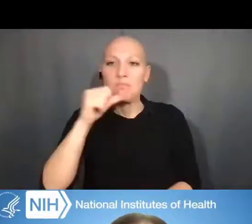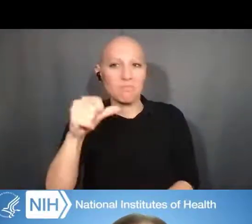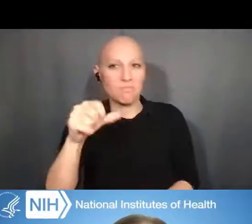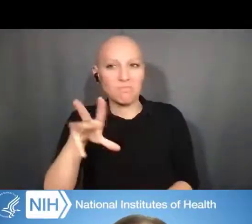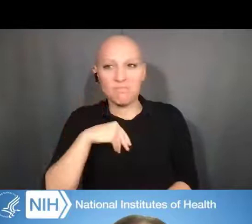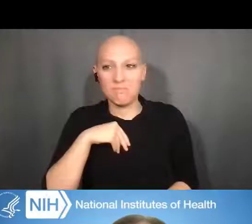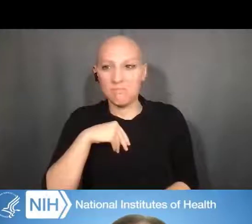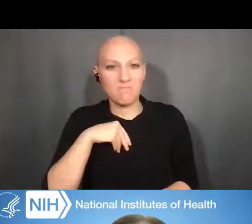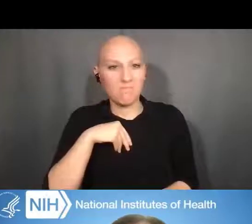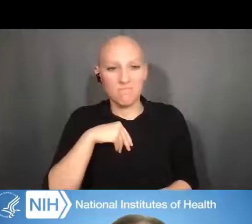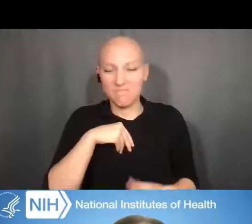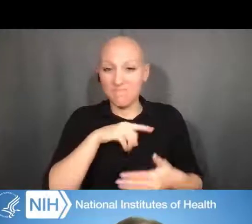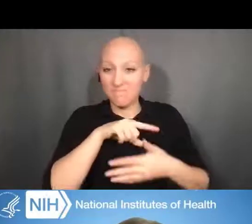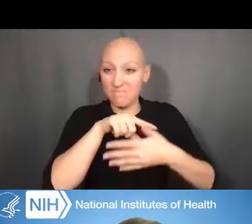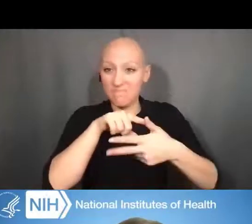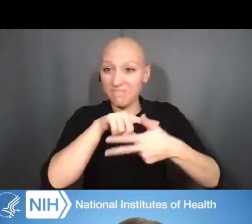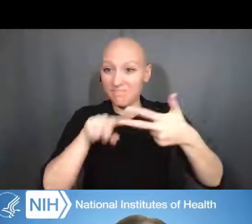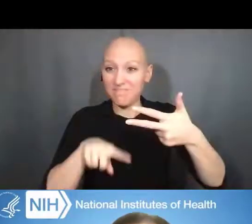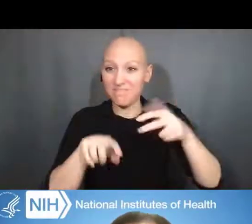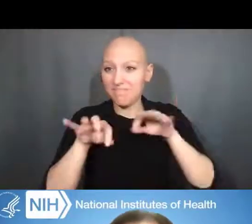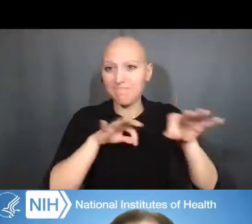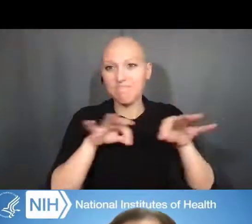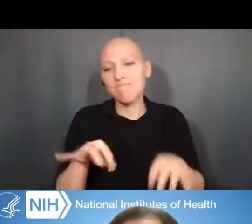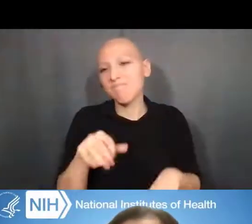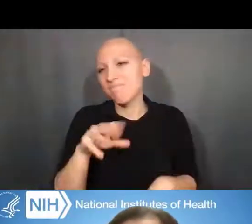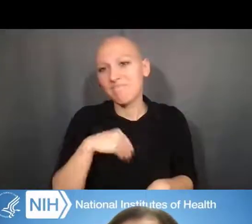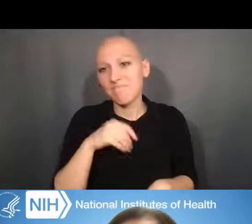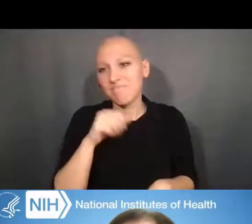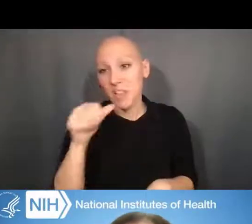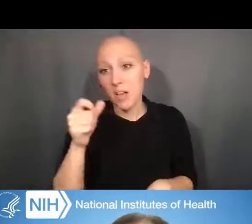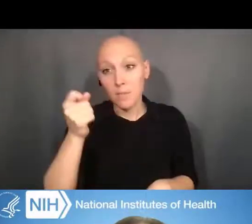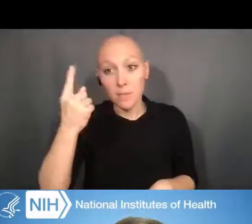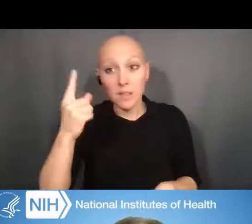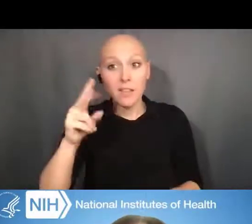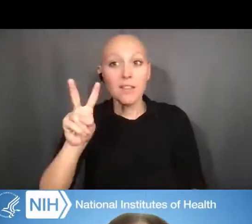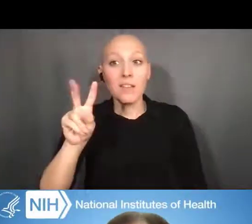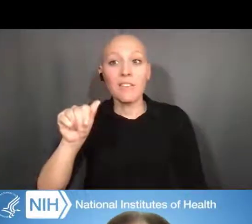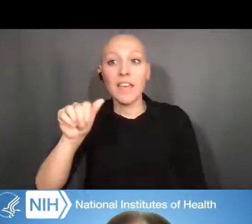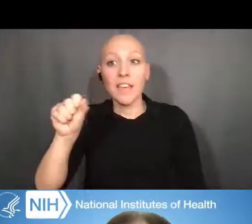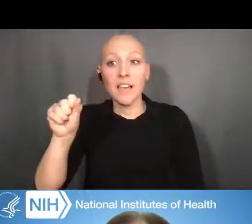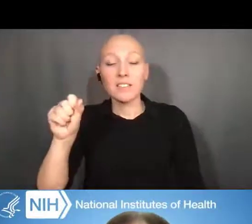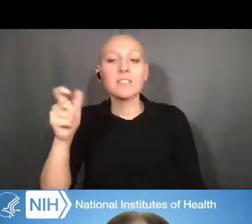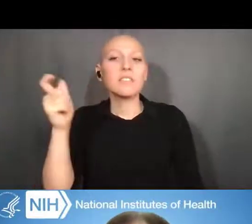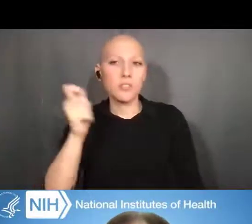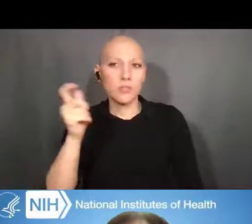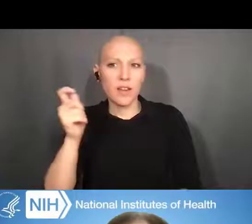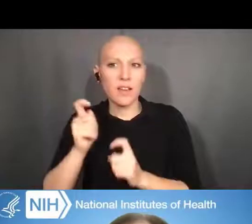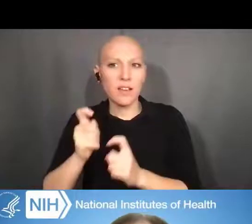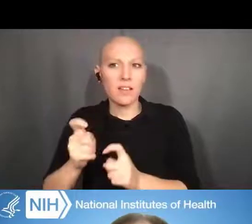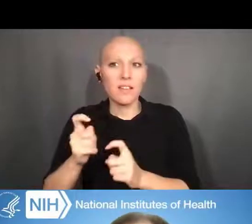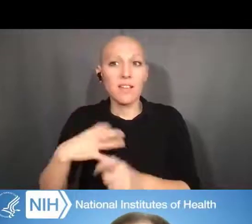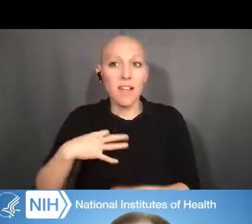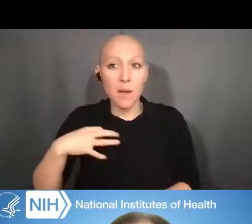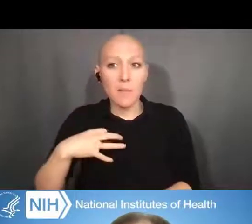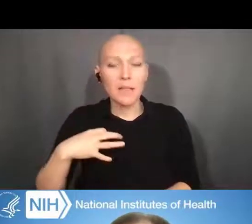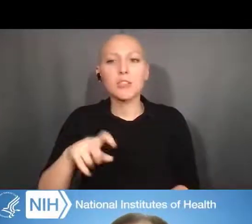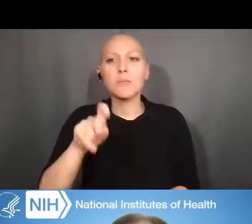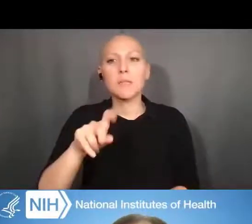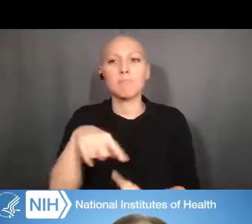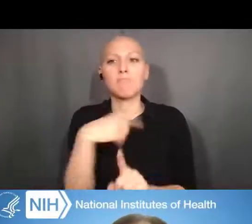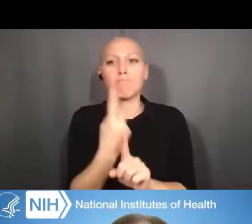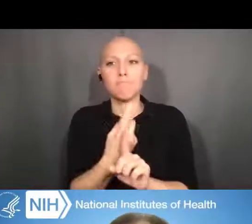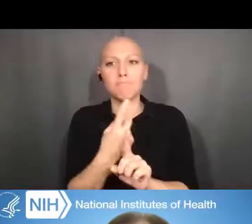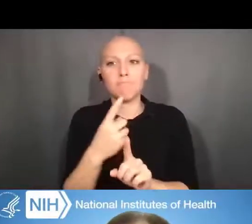written. Just please keep in mind your VAS in your grant application has to be a standalone document and must